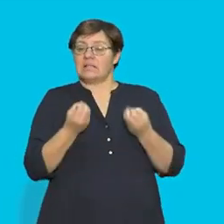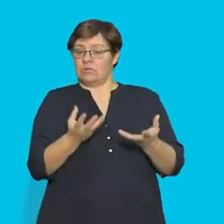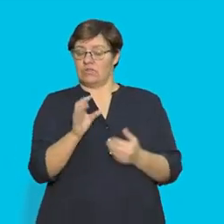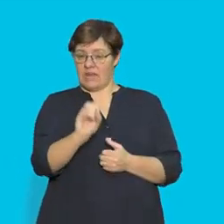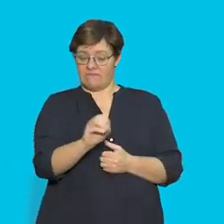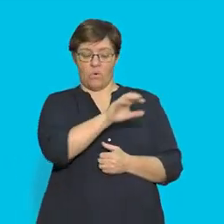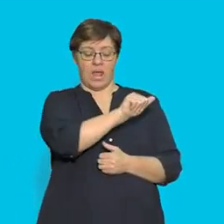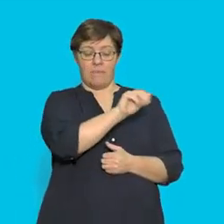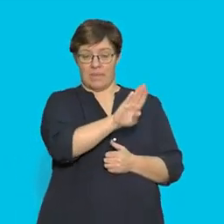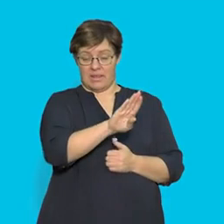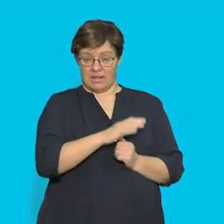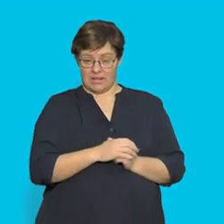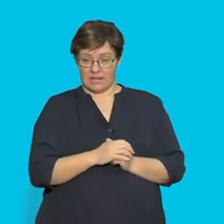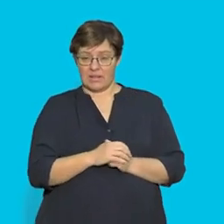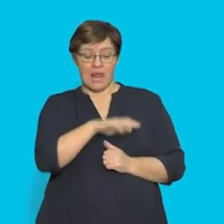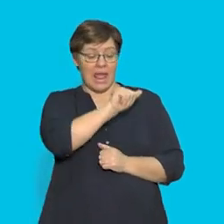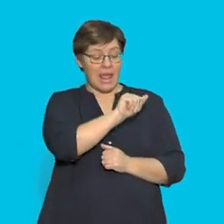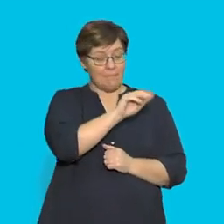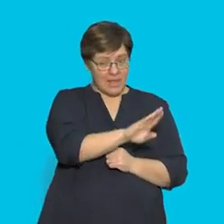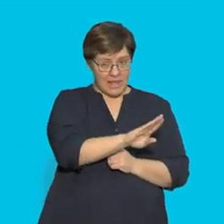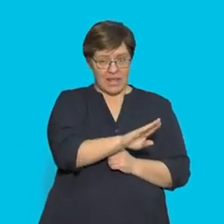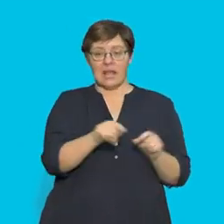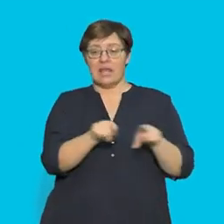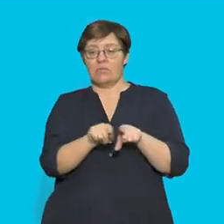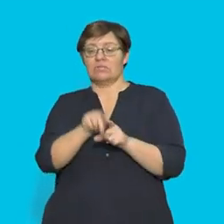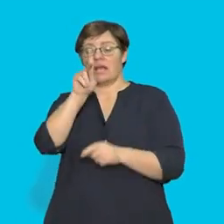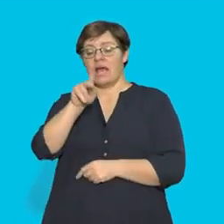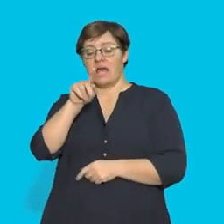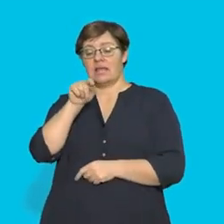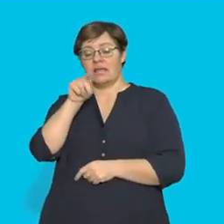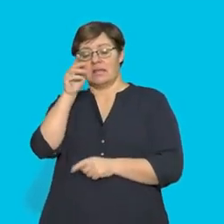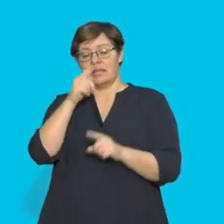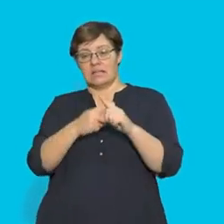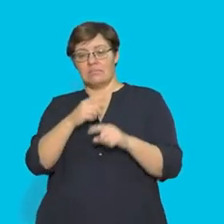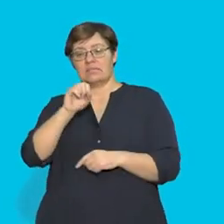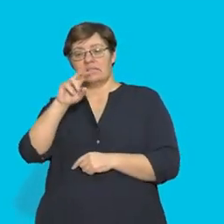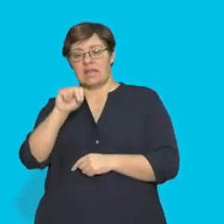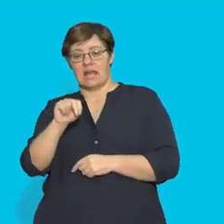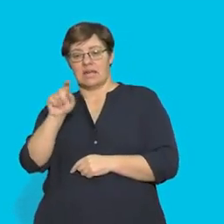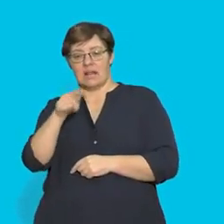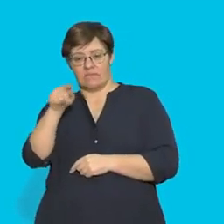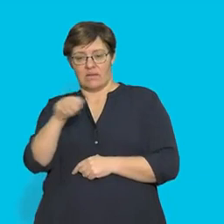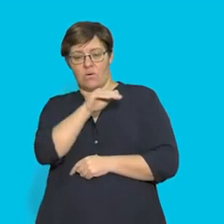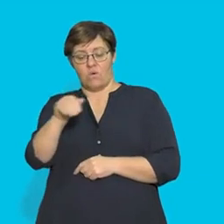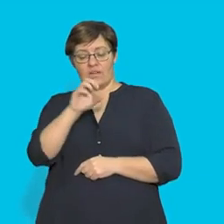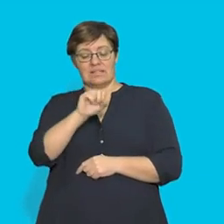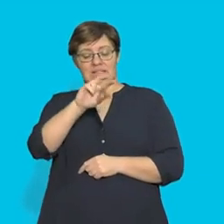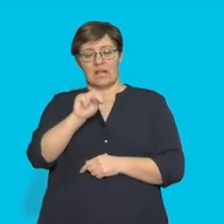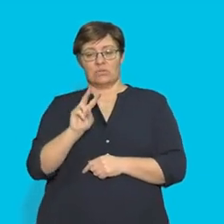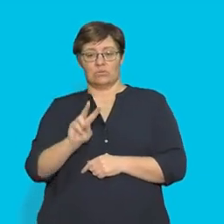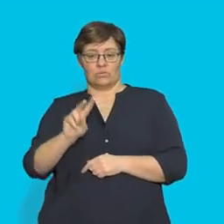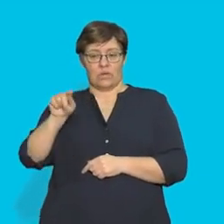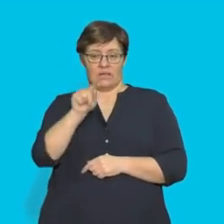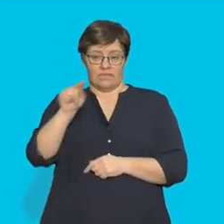have an expression for AB, and AB is equal to k sine alpha over sine 2 of theta.